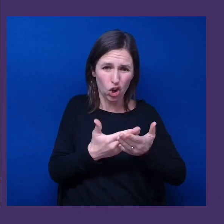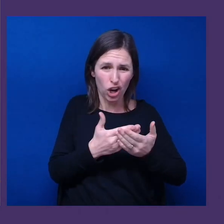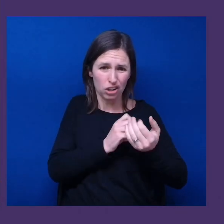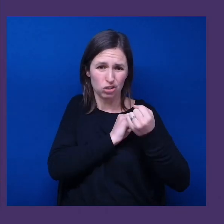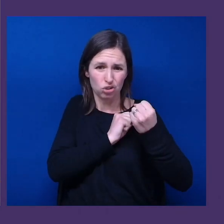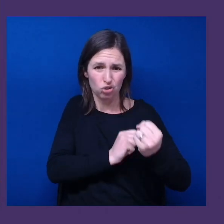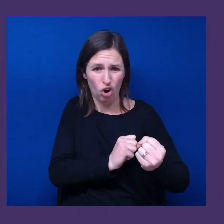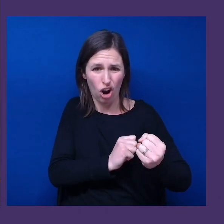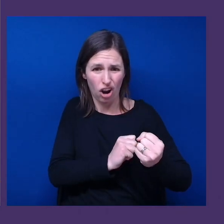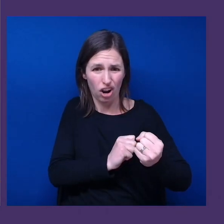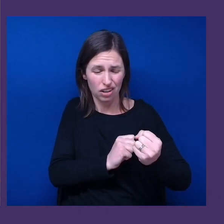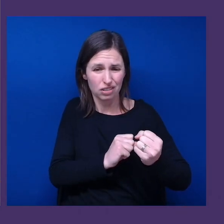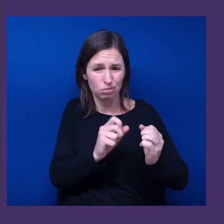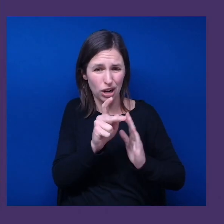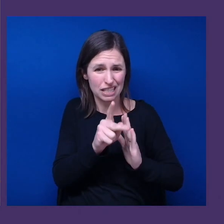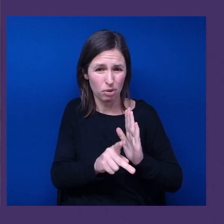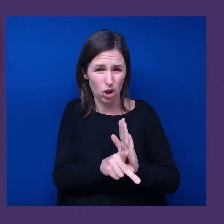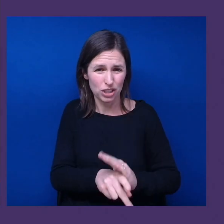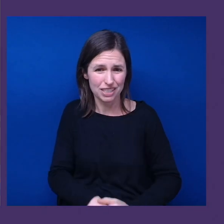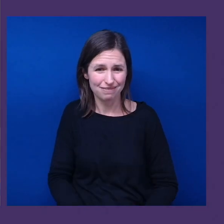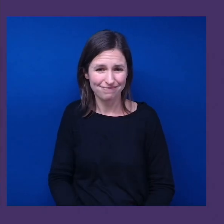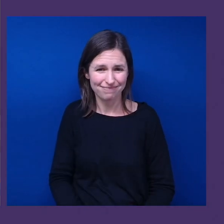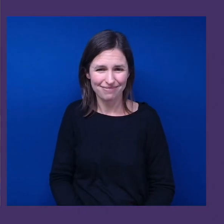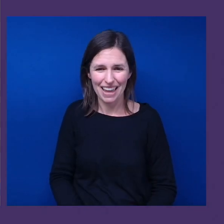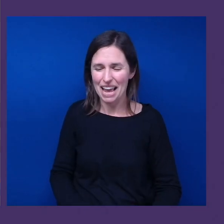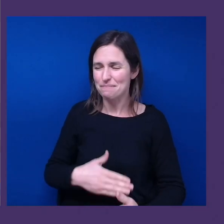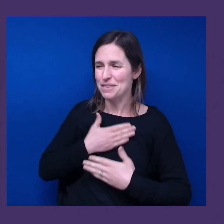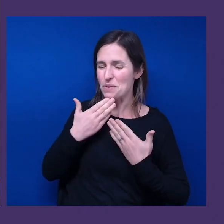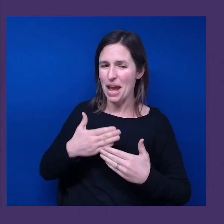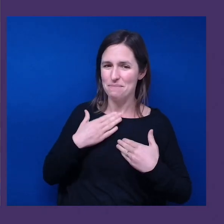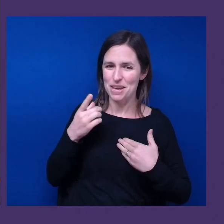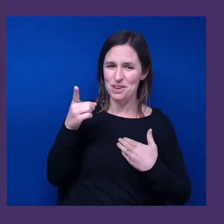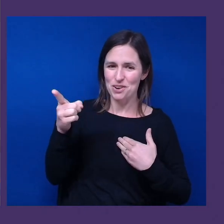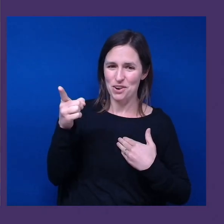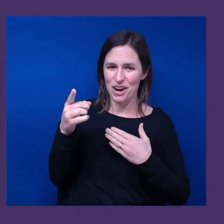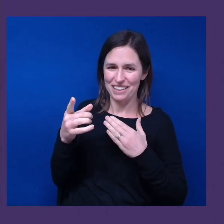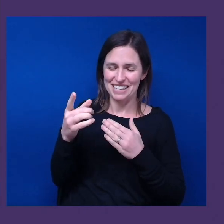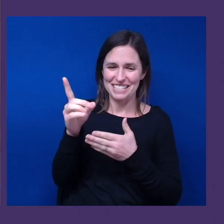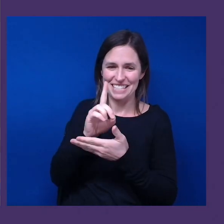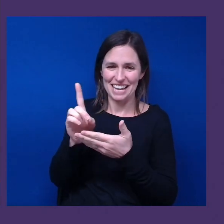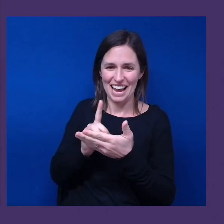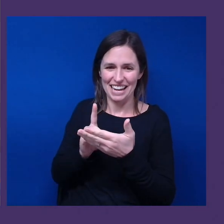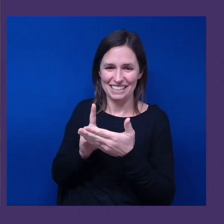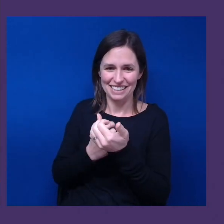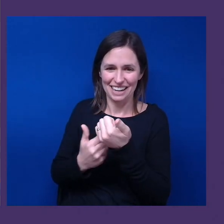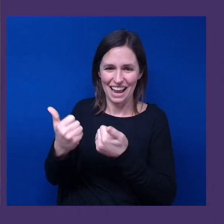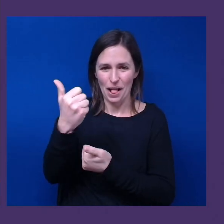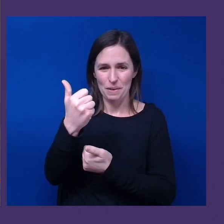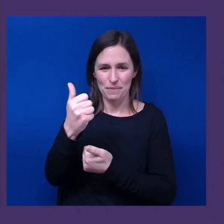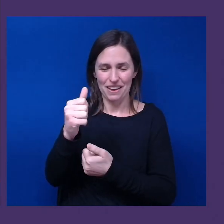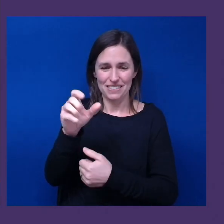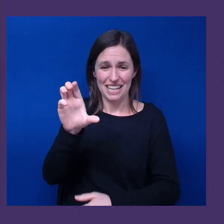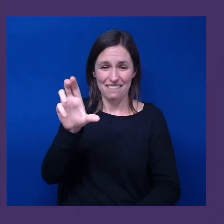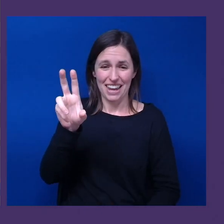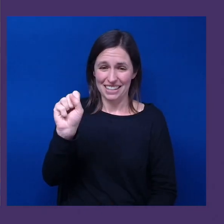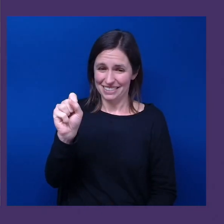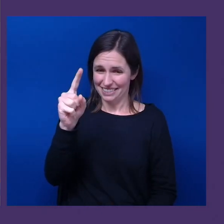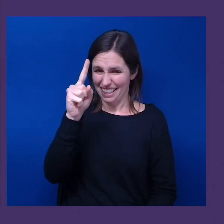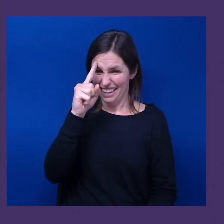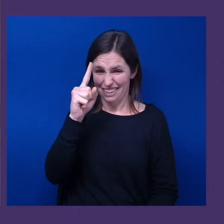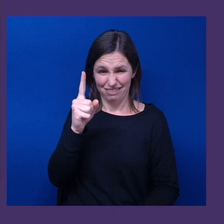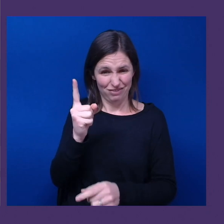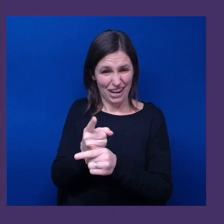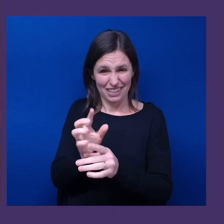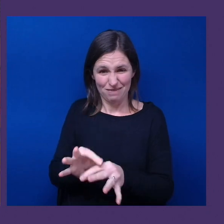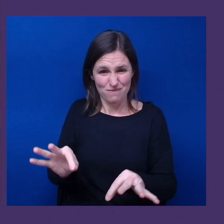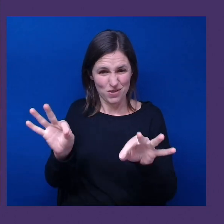you at the design helm at CVS, because I think it is critical to build those principles in. And Maya, what about